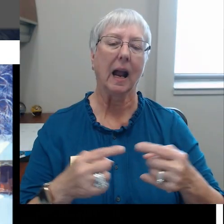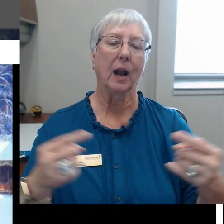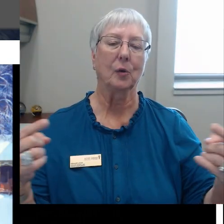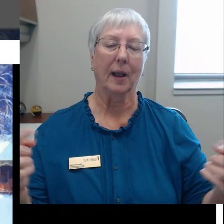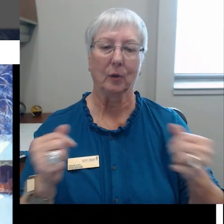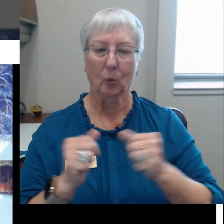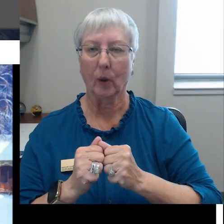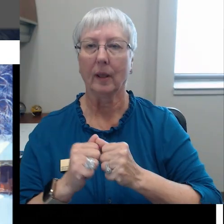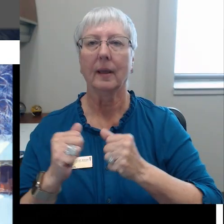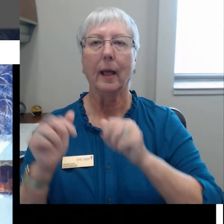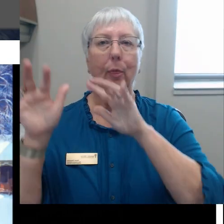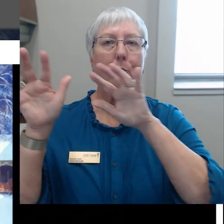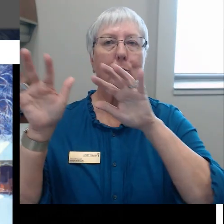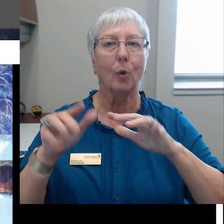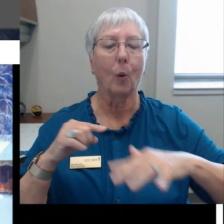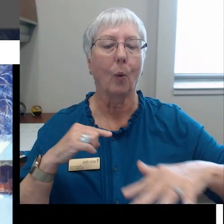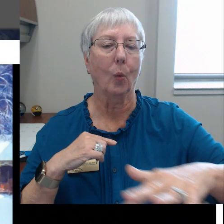snow.